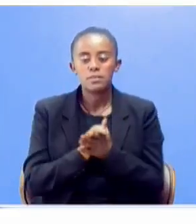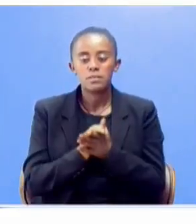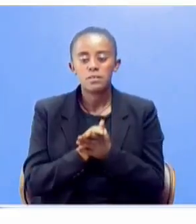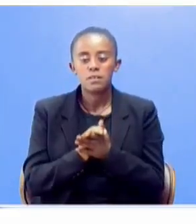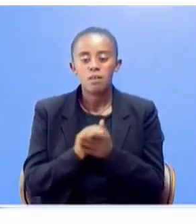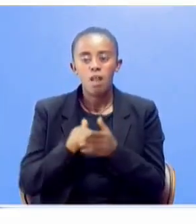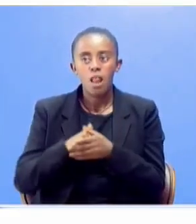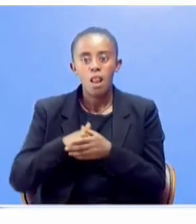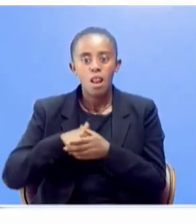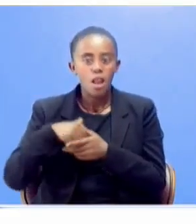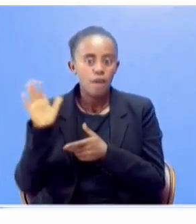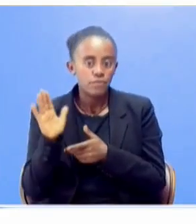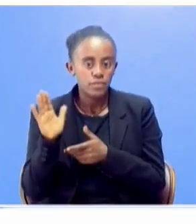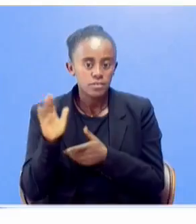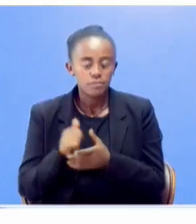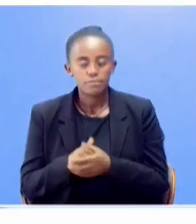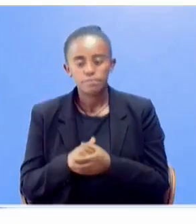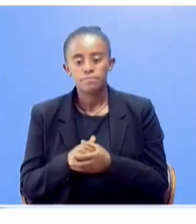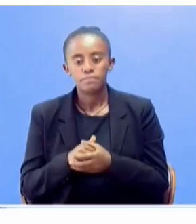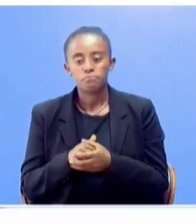left.